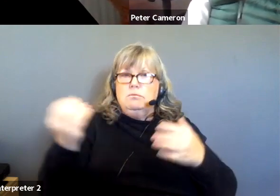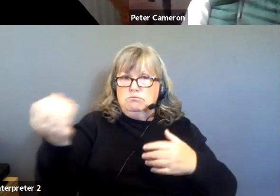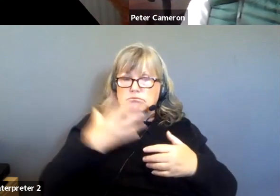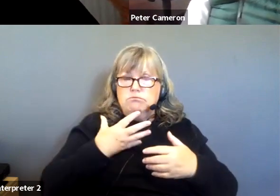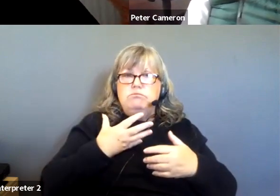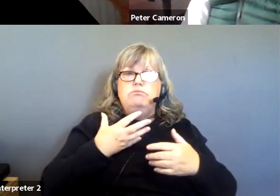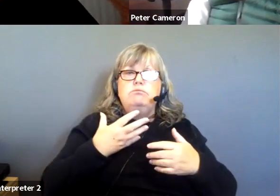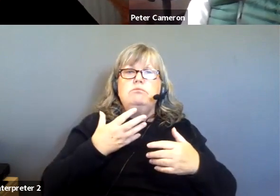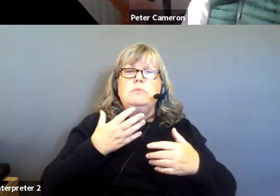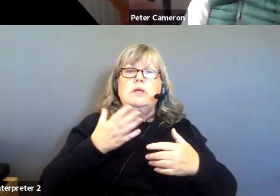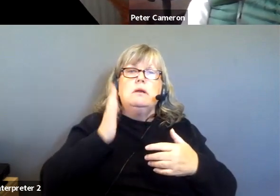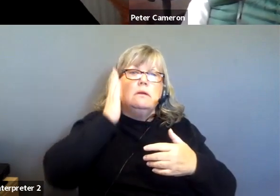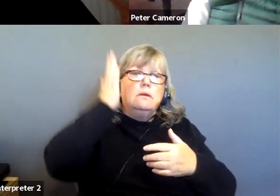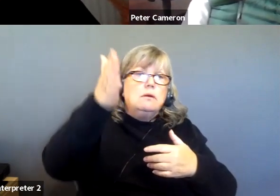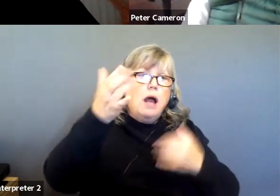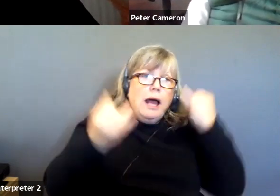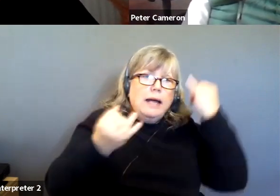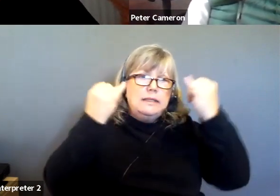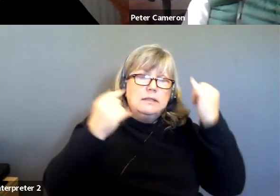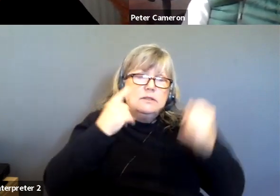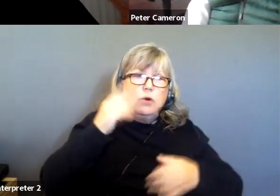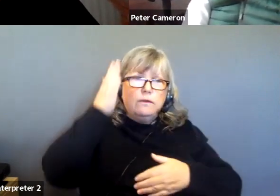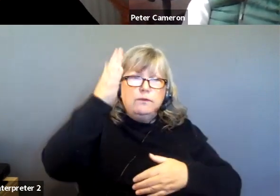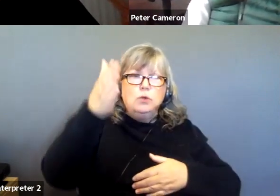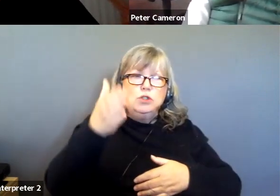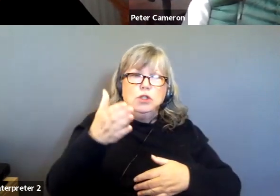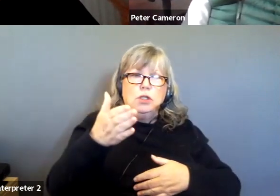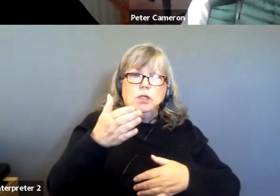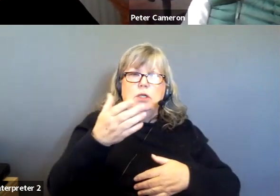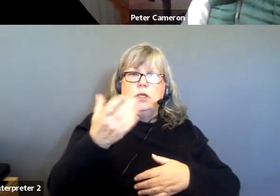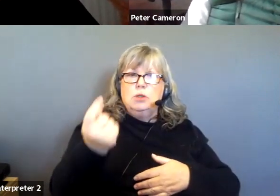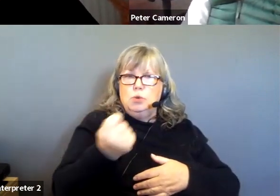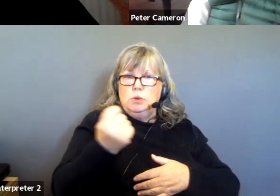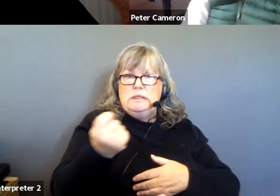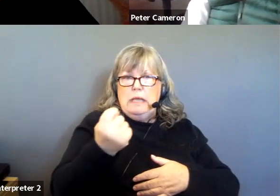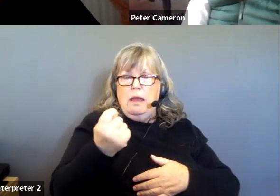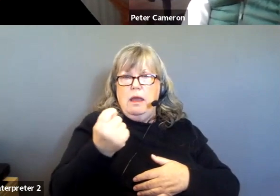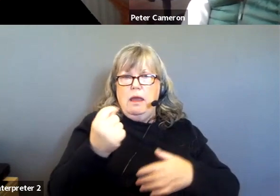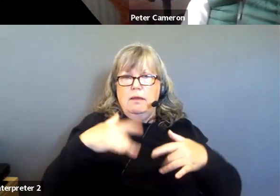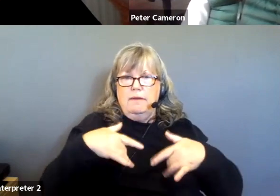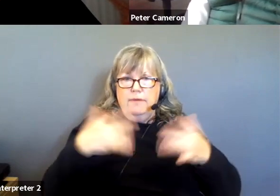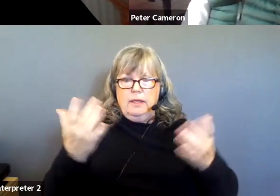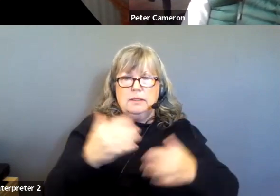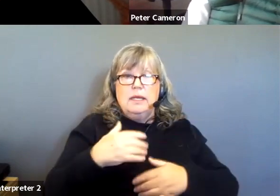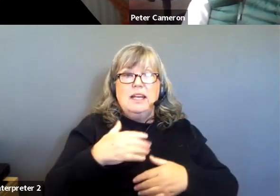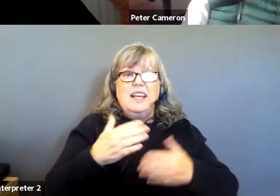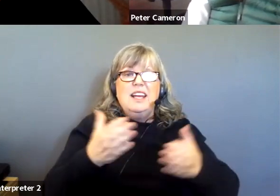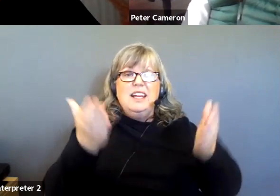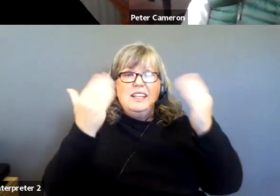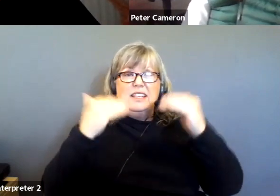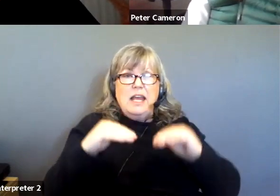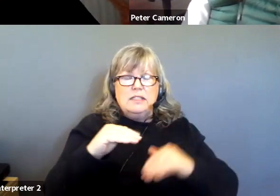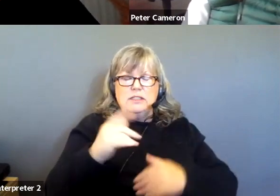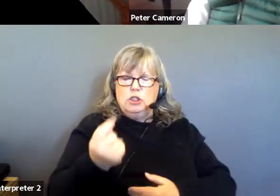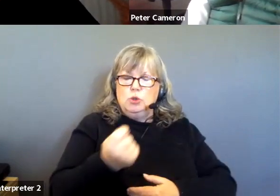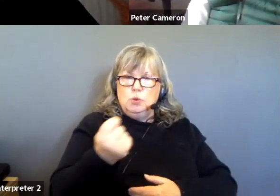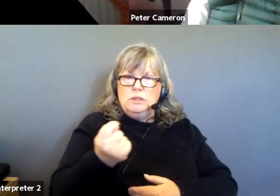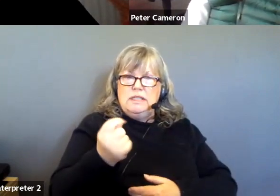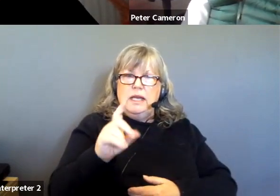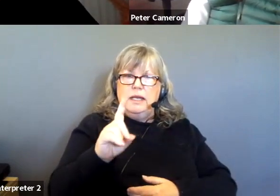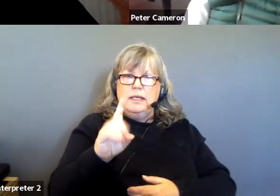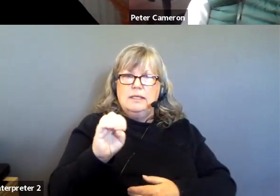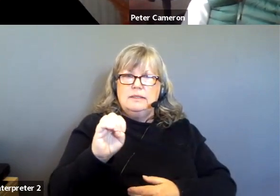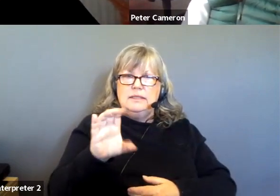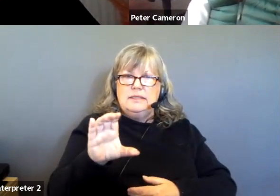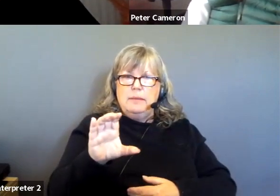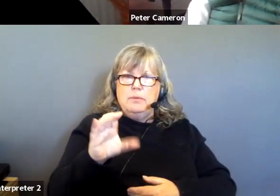upcoming Toolkit Tuesdays. Our next Toolkit will be on Tuesday, December 14th. It's 1